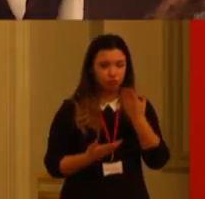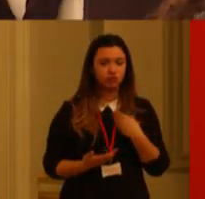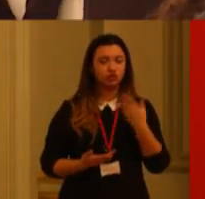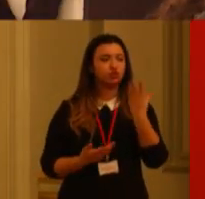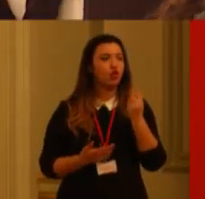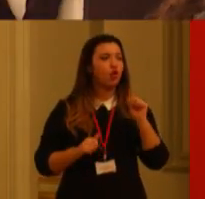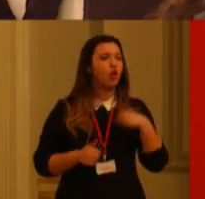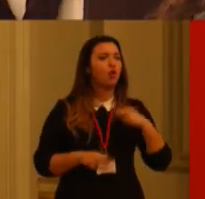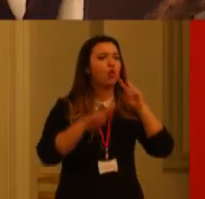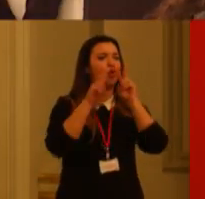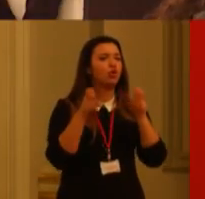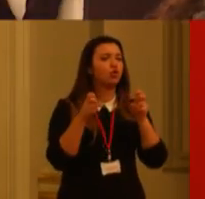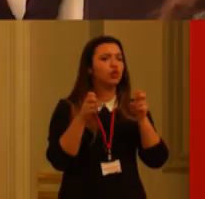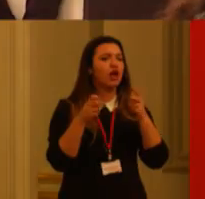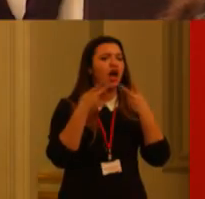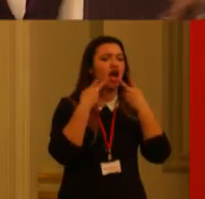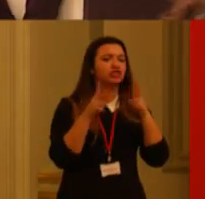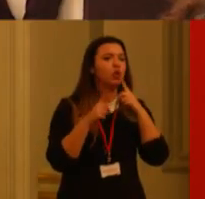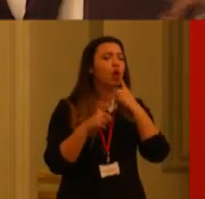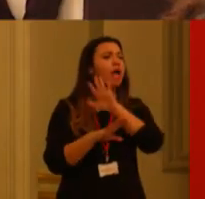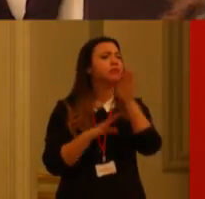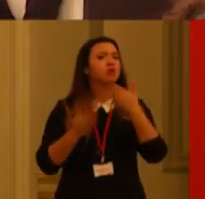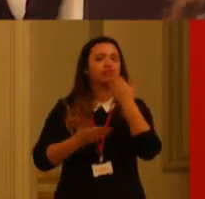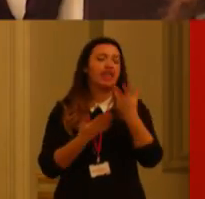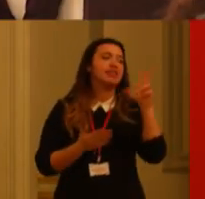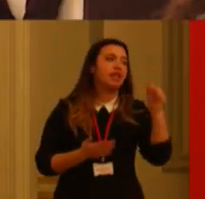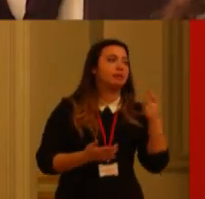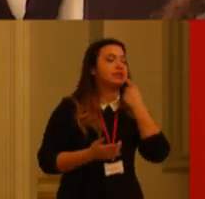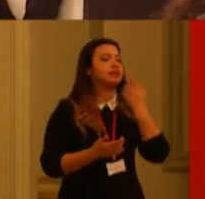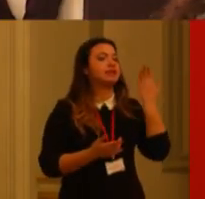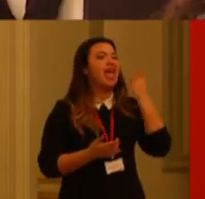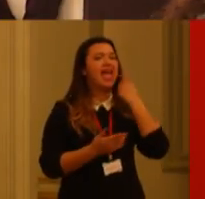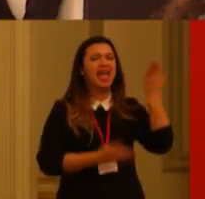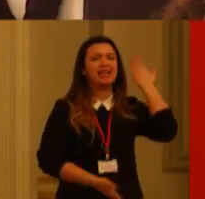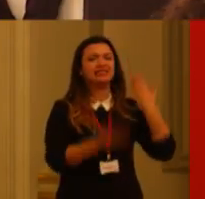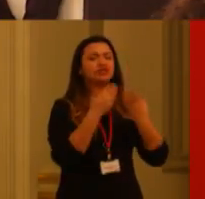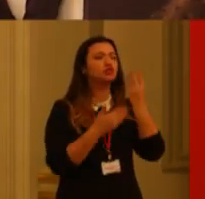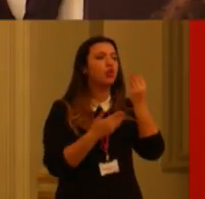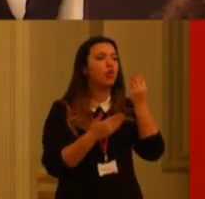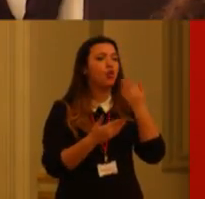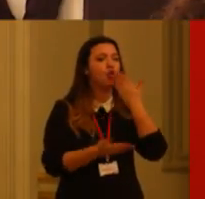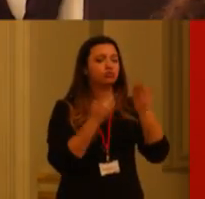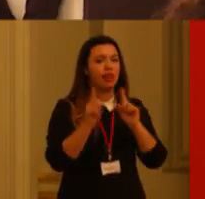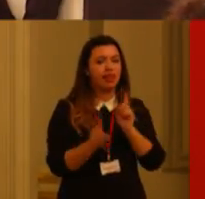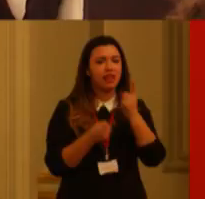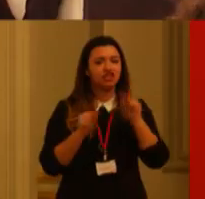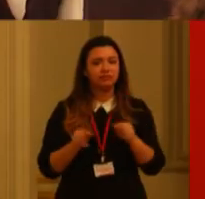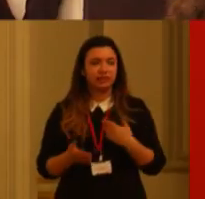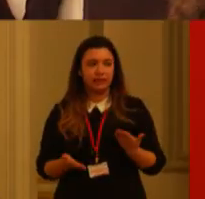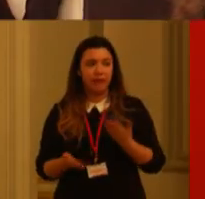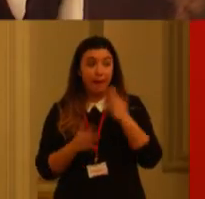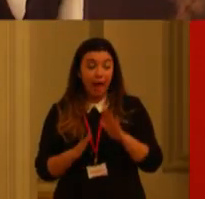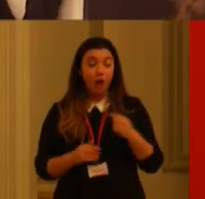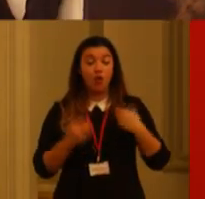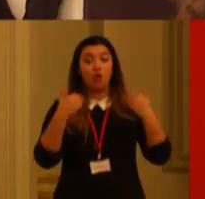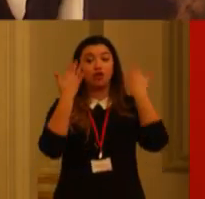became more visible. I can say that personally, yes, when compared with 70s, it's now more open. We can talk about these topics,